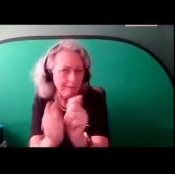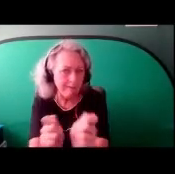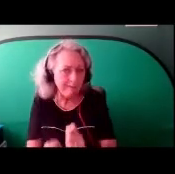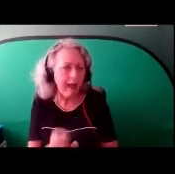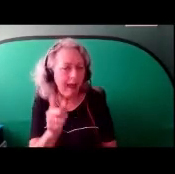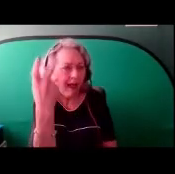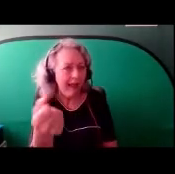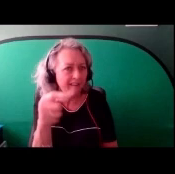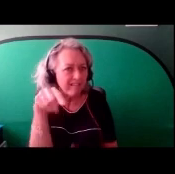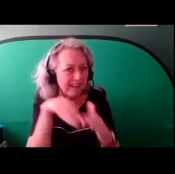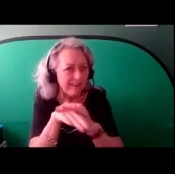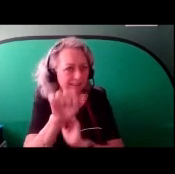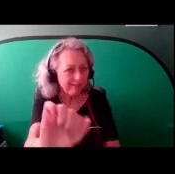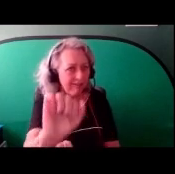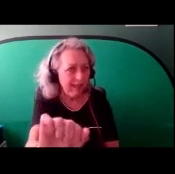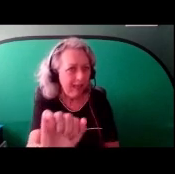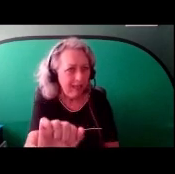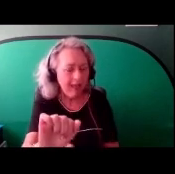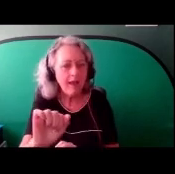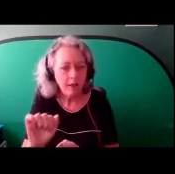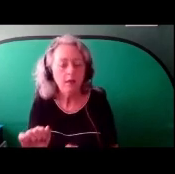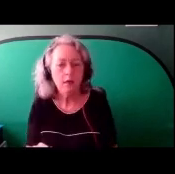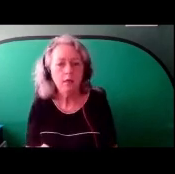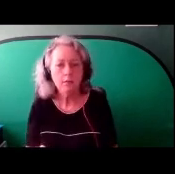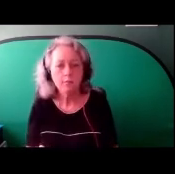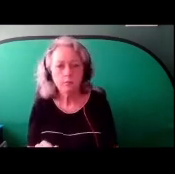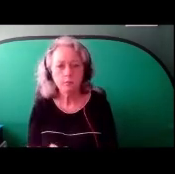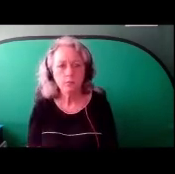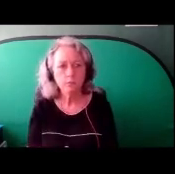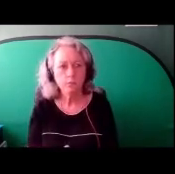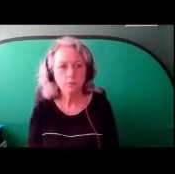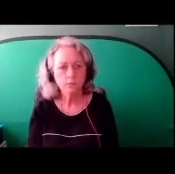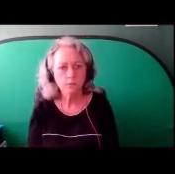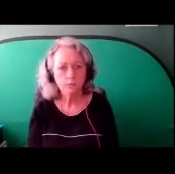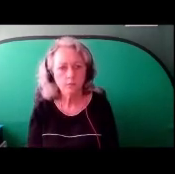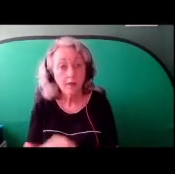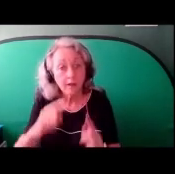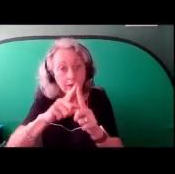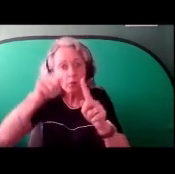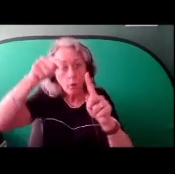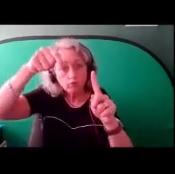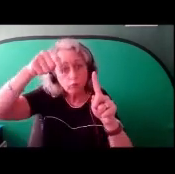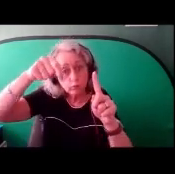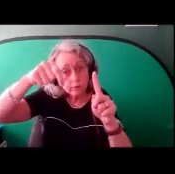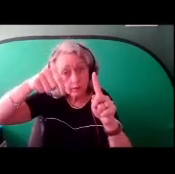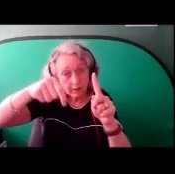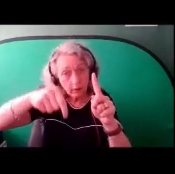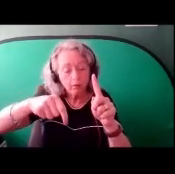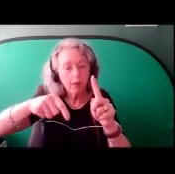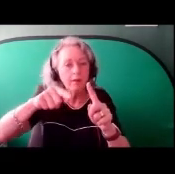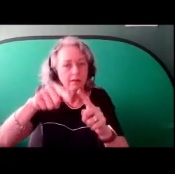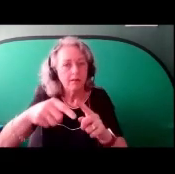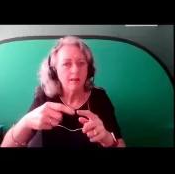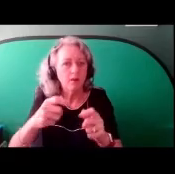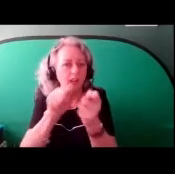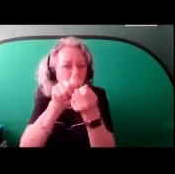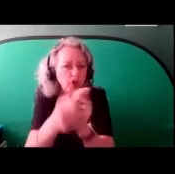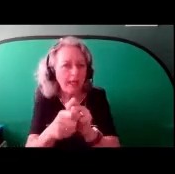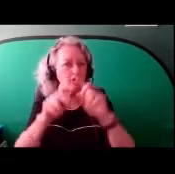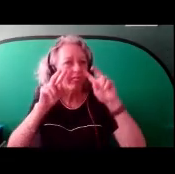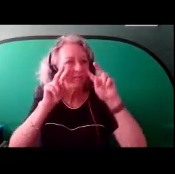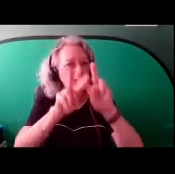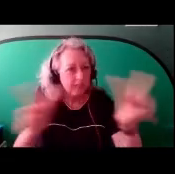make. What we're looking for as you scroll down, the top of them is vision adjustments to